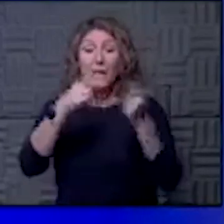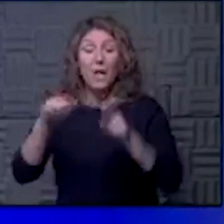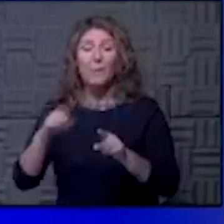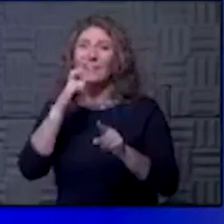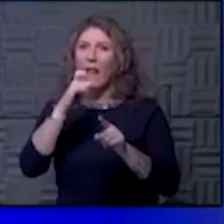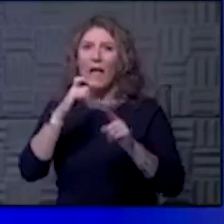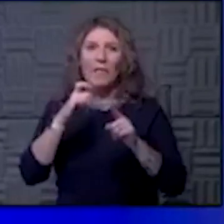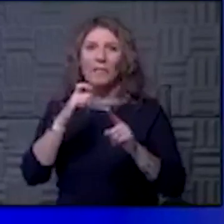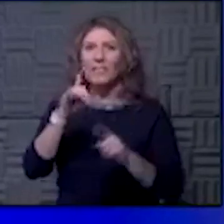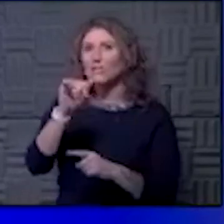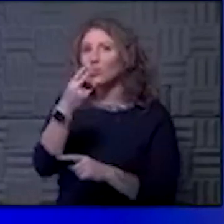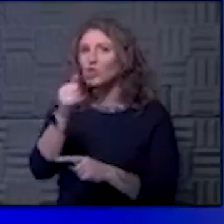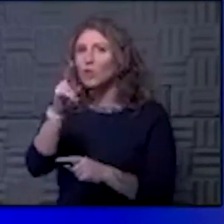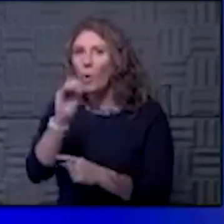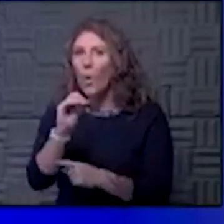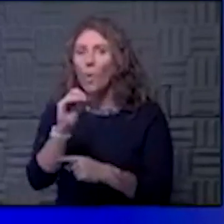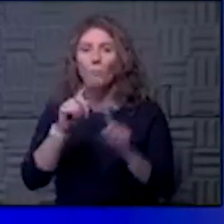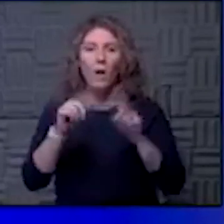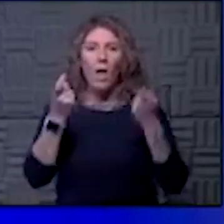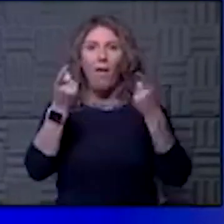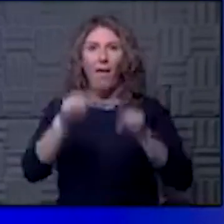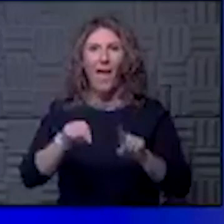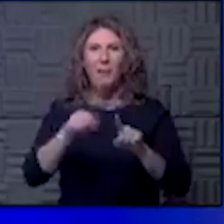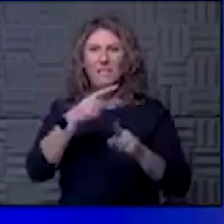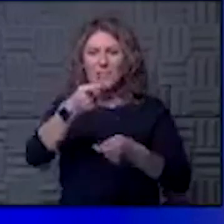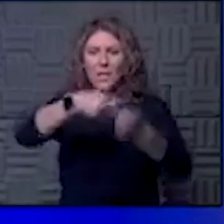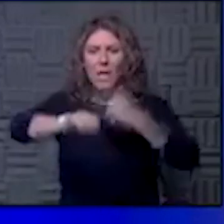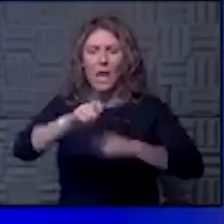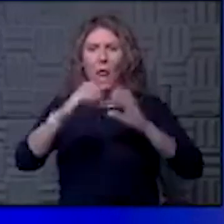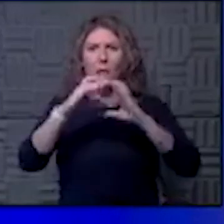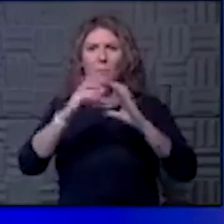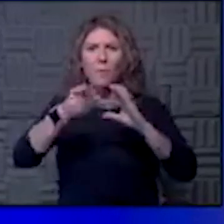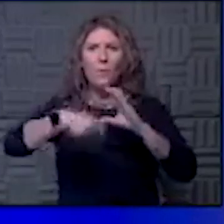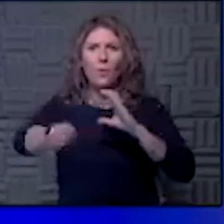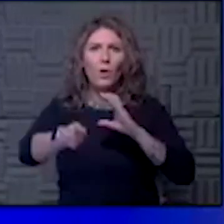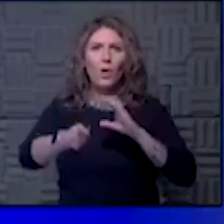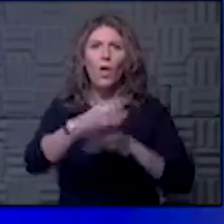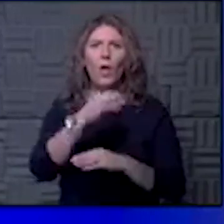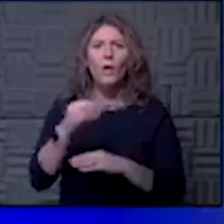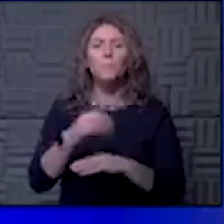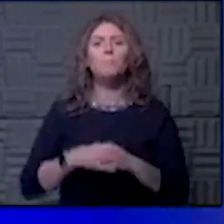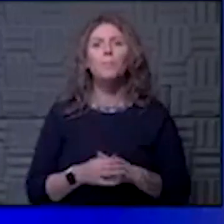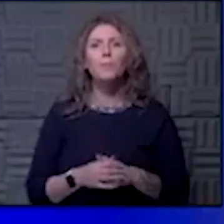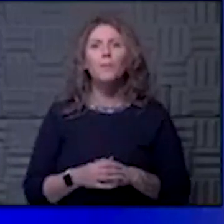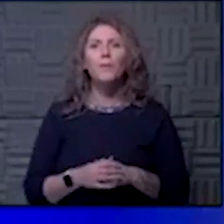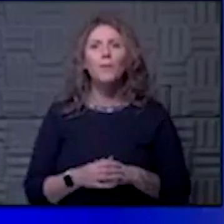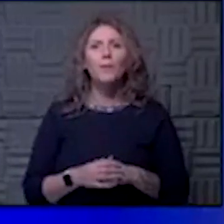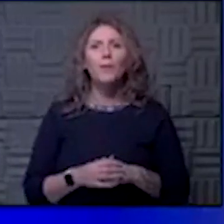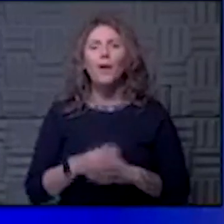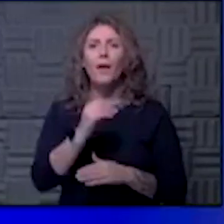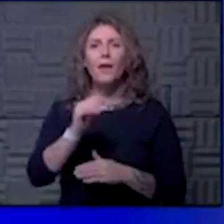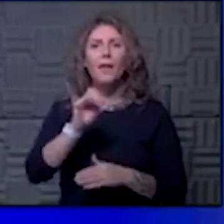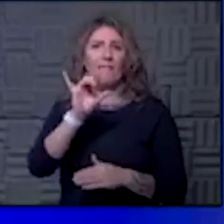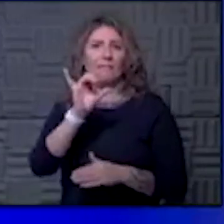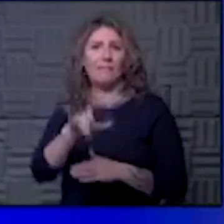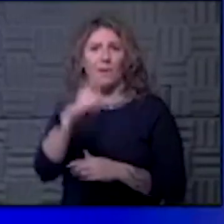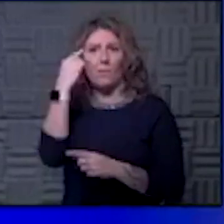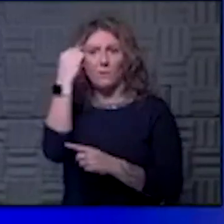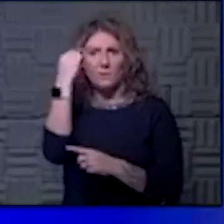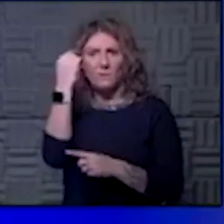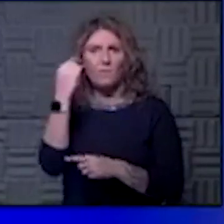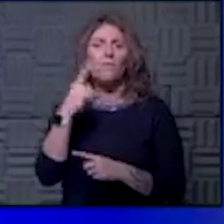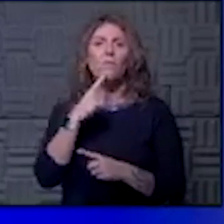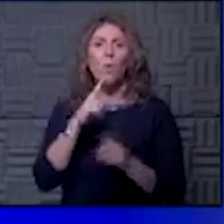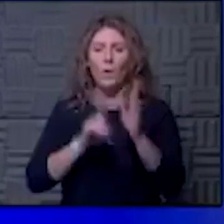because of a mutation in the genome, but it's more of a substitution in an amino acid. The recording has stopped. And that was for